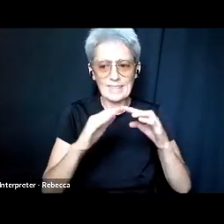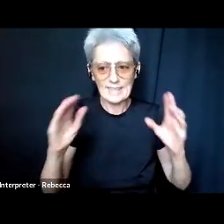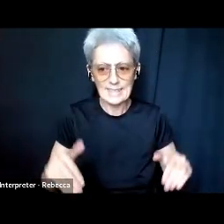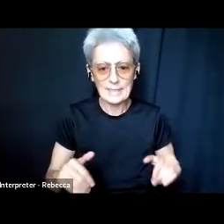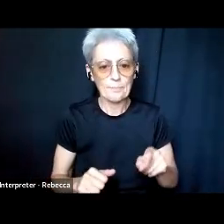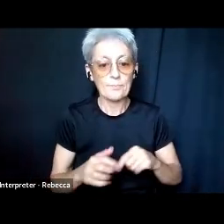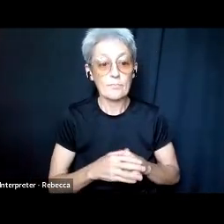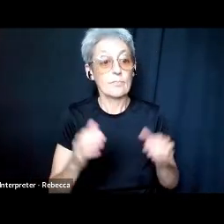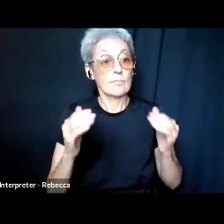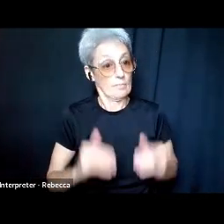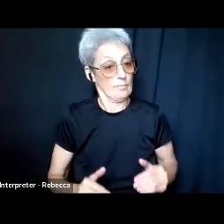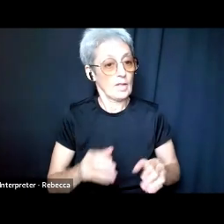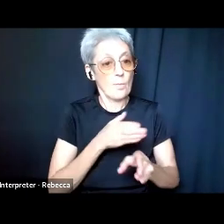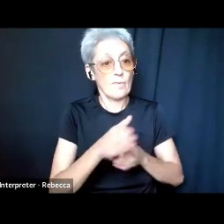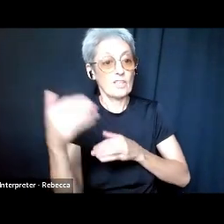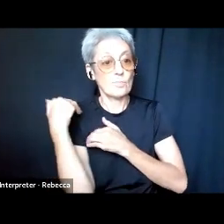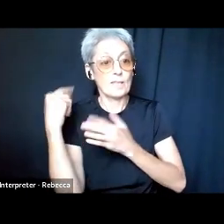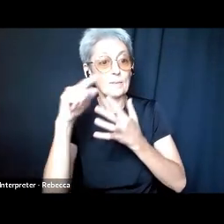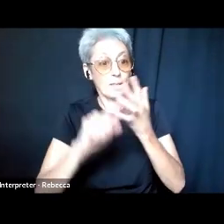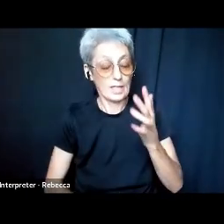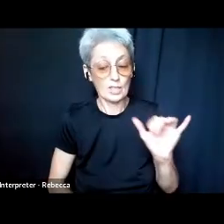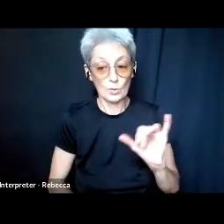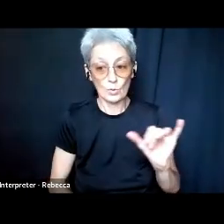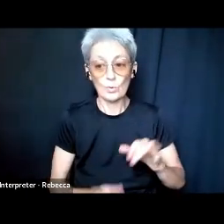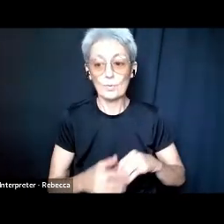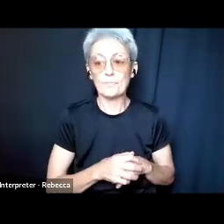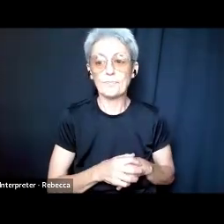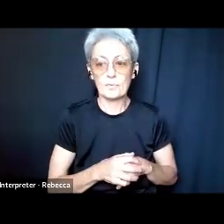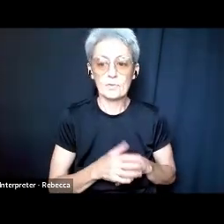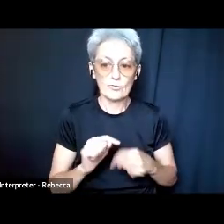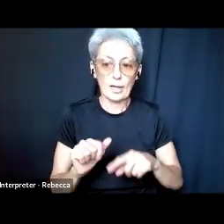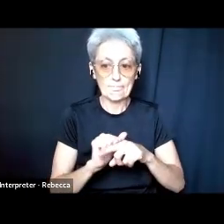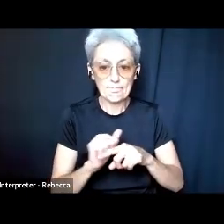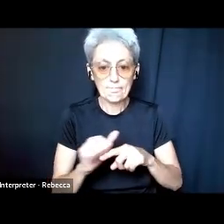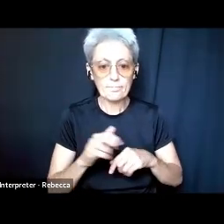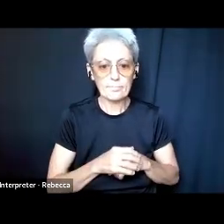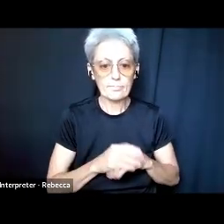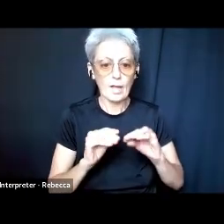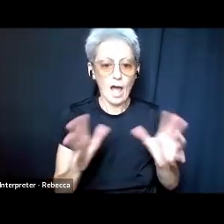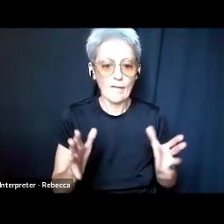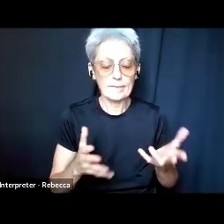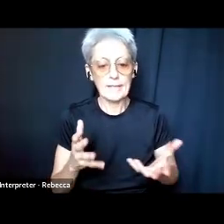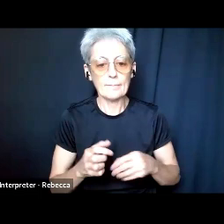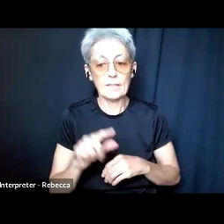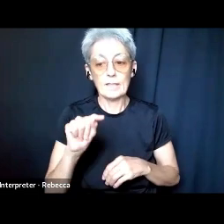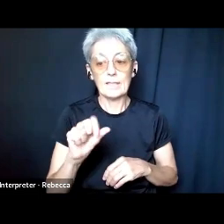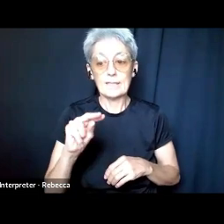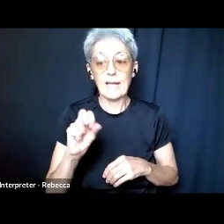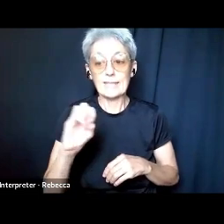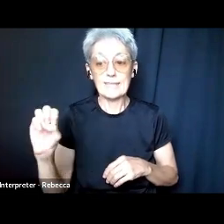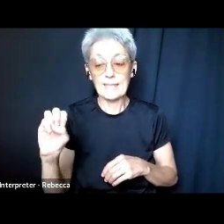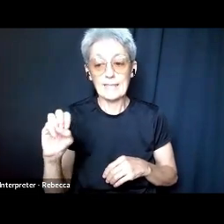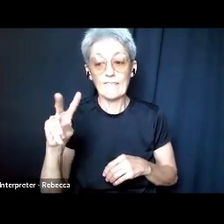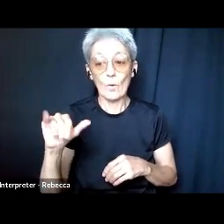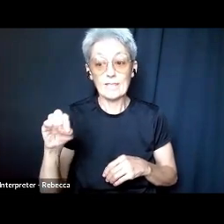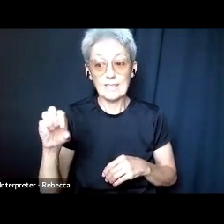We work on our professional responsibilities. We obviously at Tennessee Voices have our